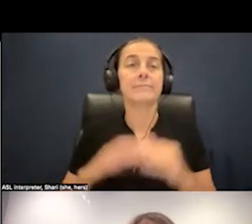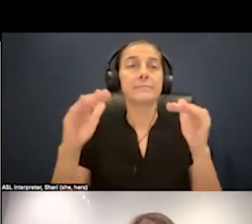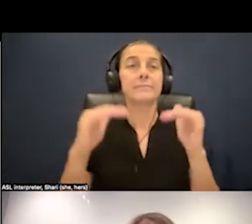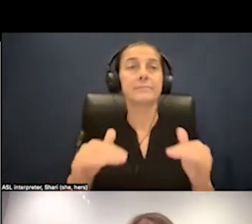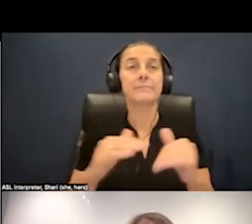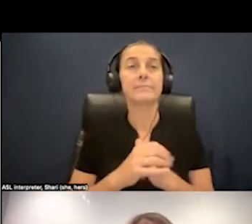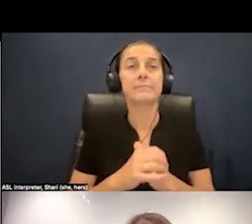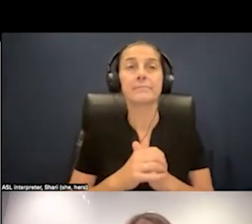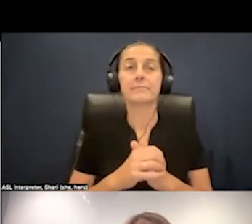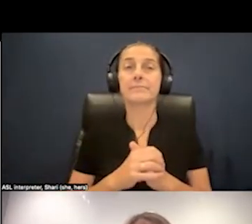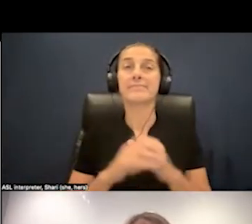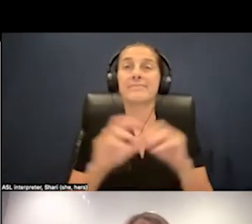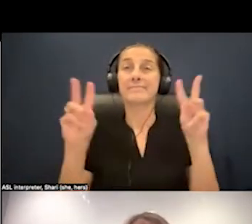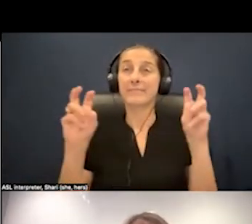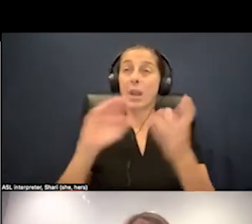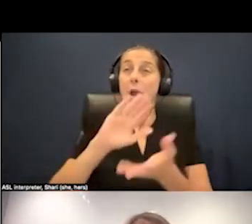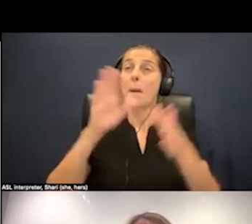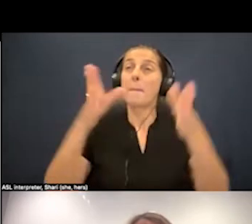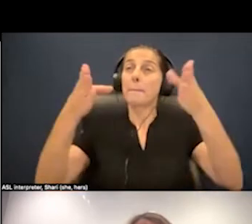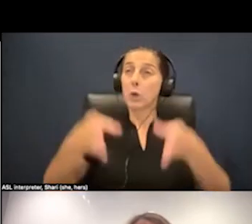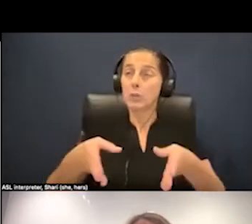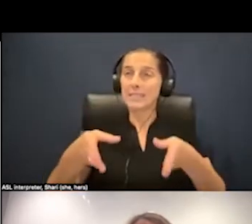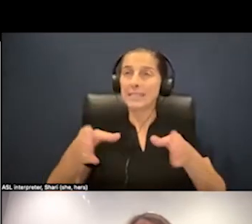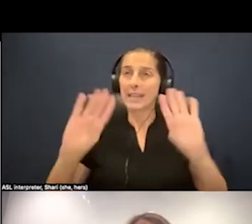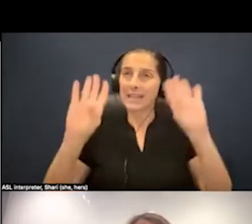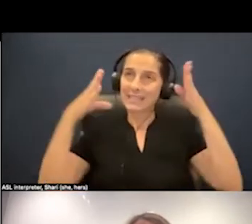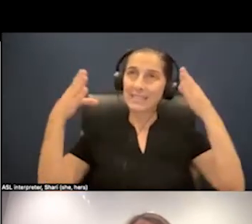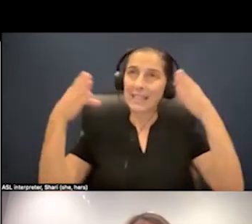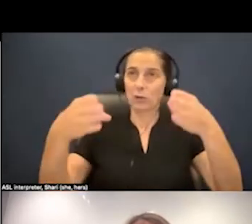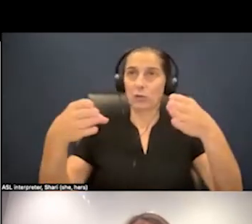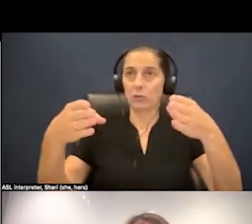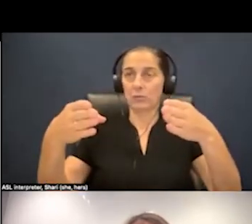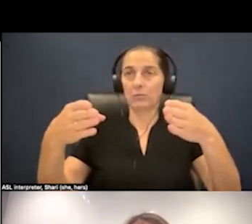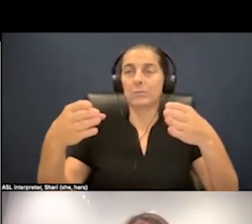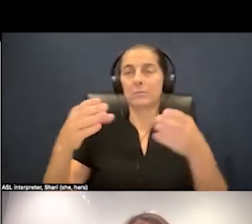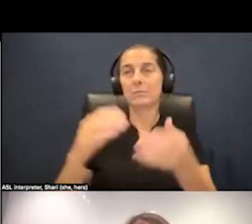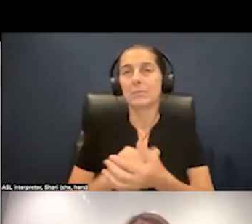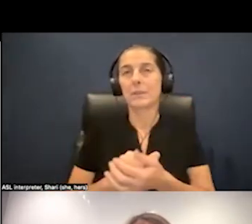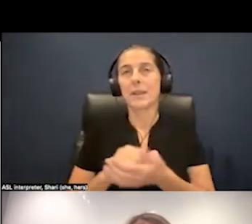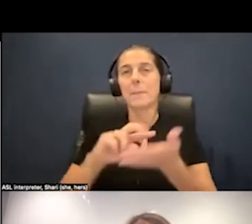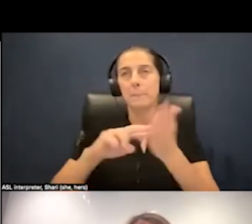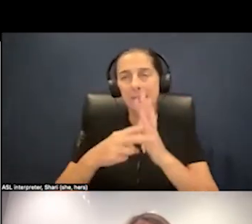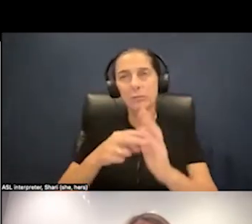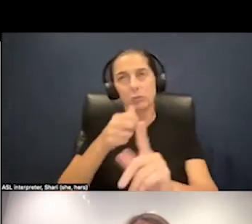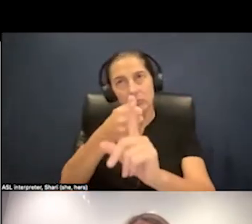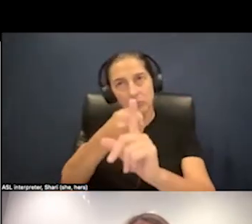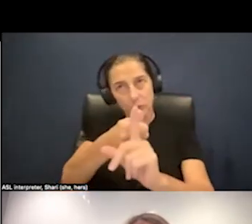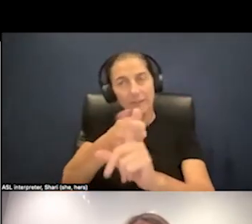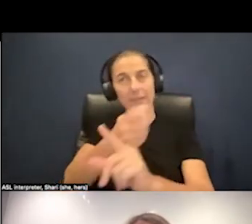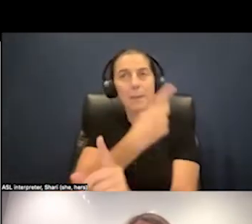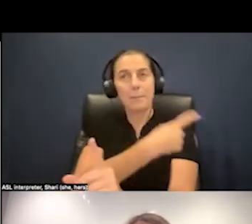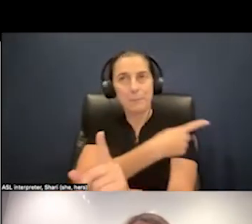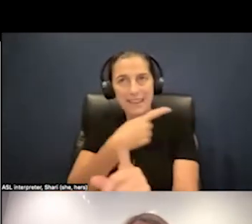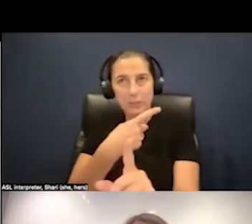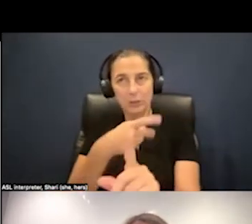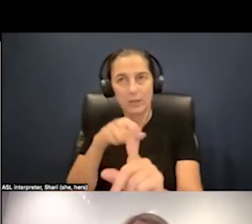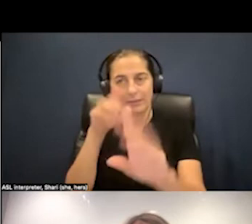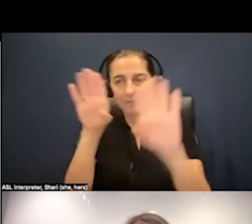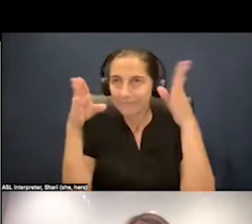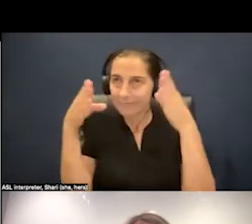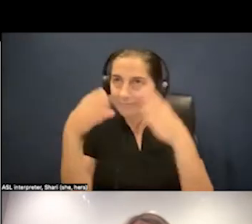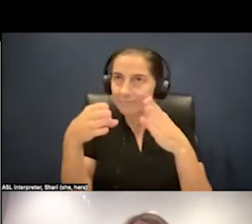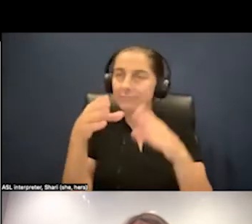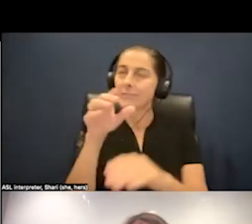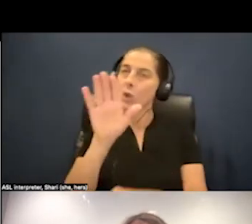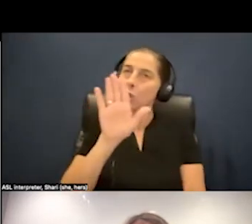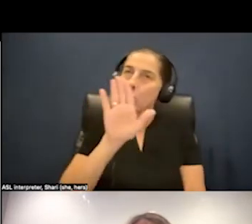Similarly, being person-centered. So really understanding you and your needs. I say